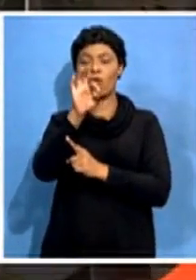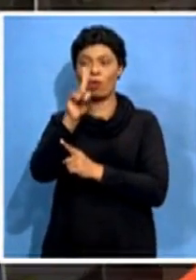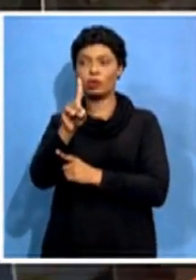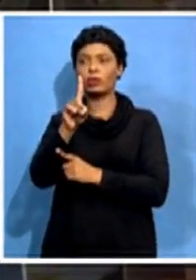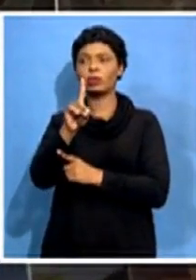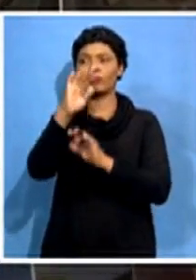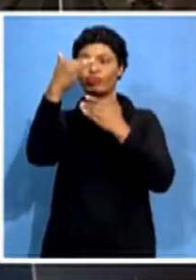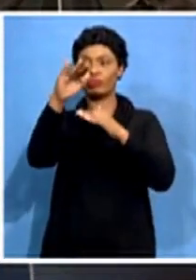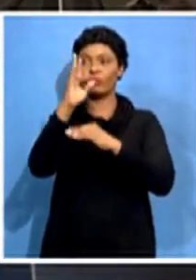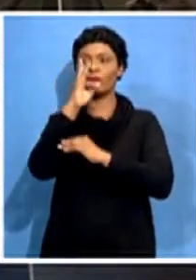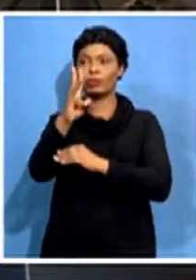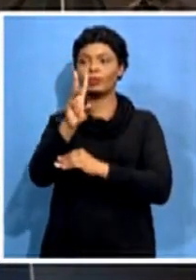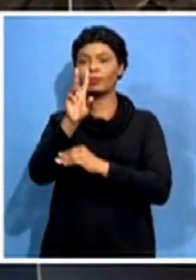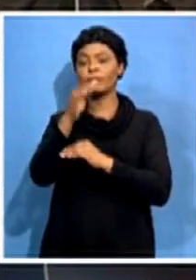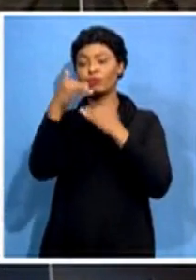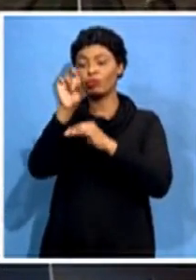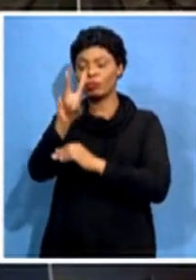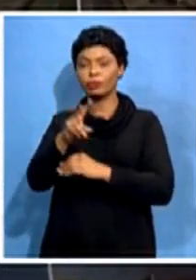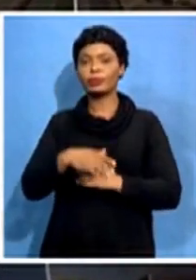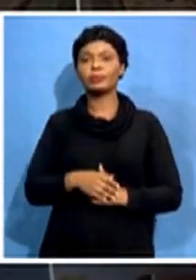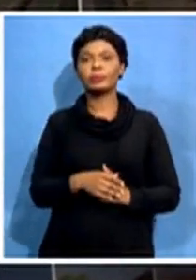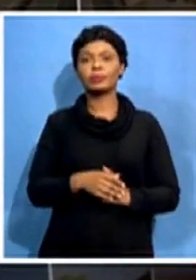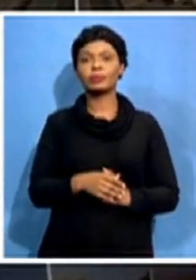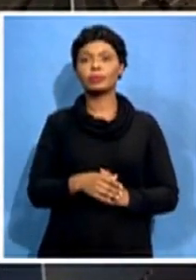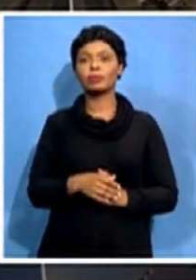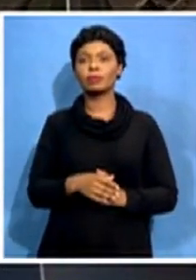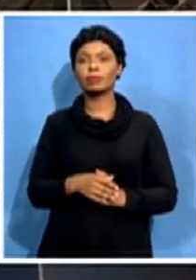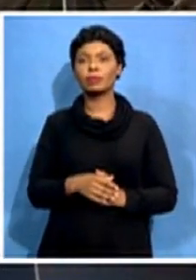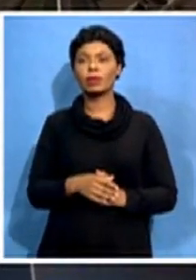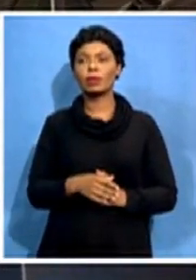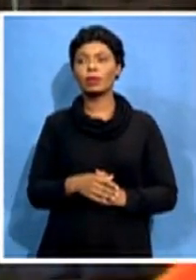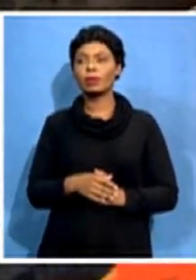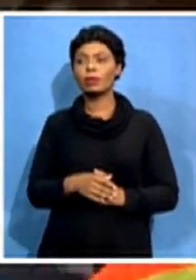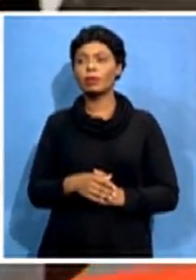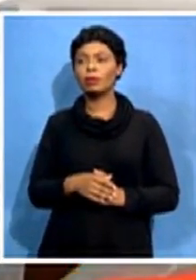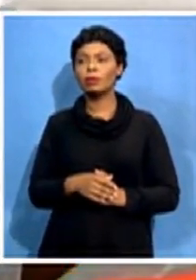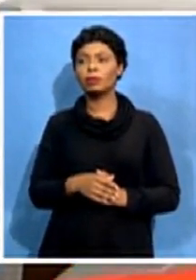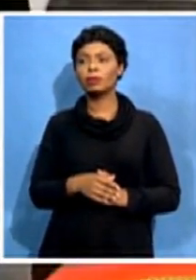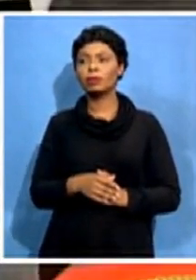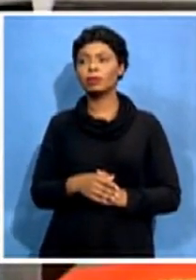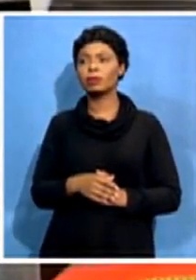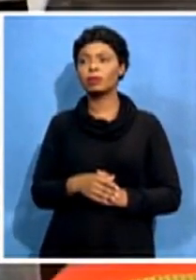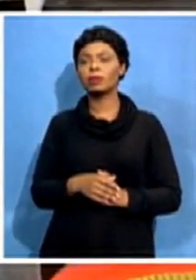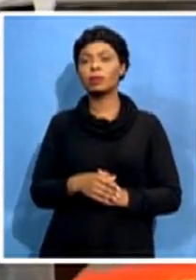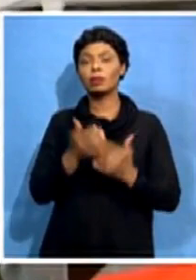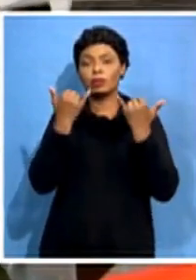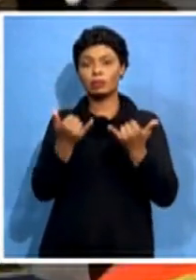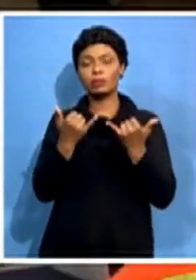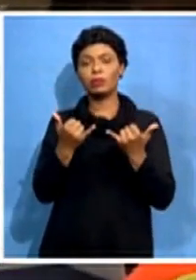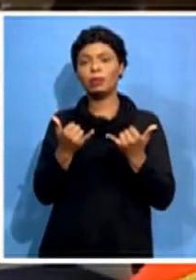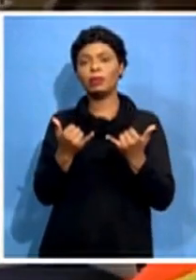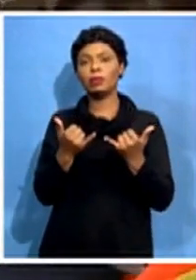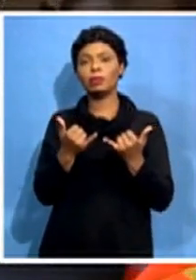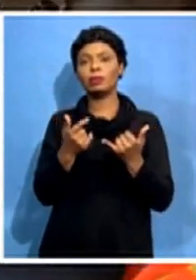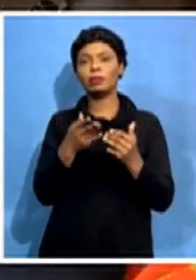Sidacia, where we are at the moment doing the major conveyor trench through the site, which again has to meet